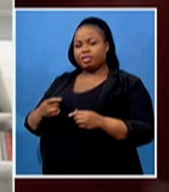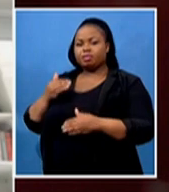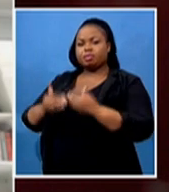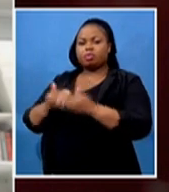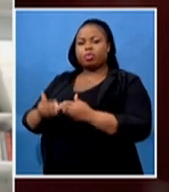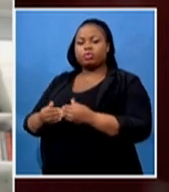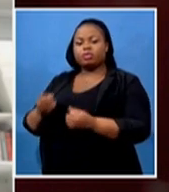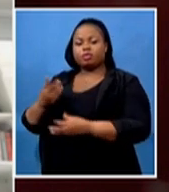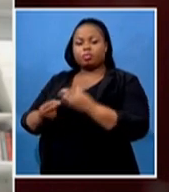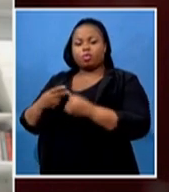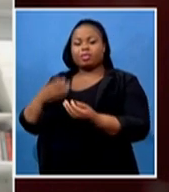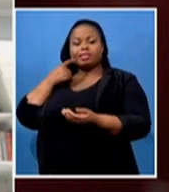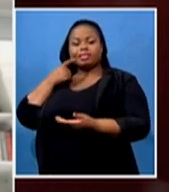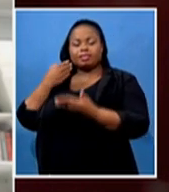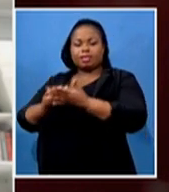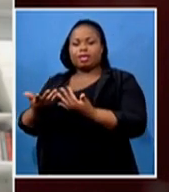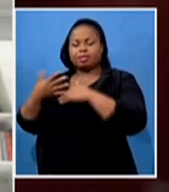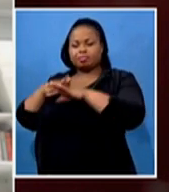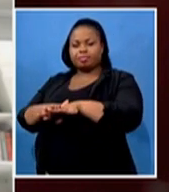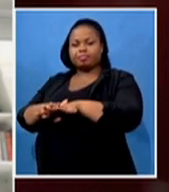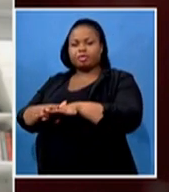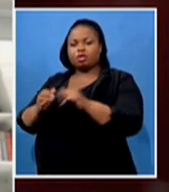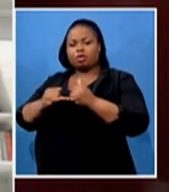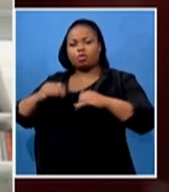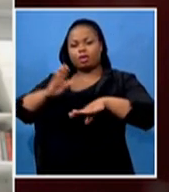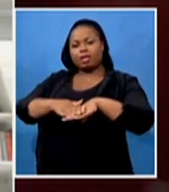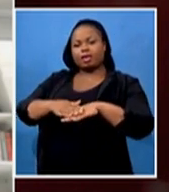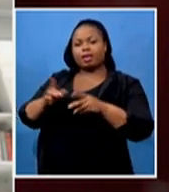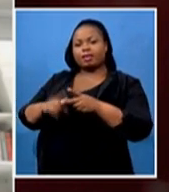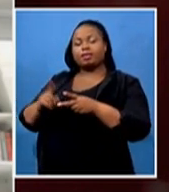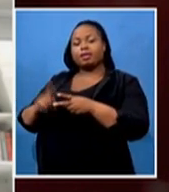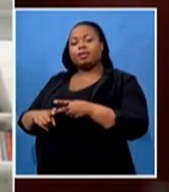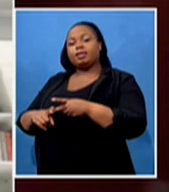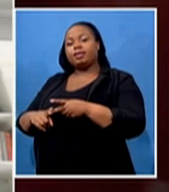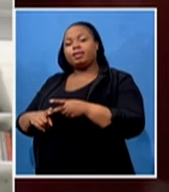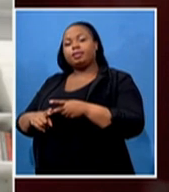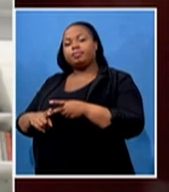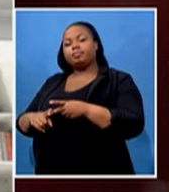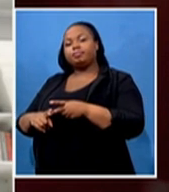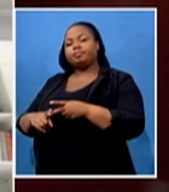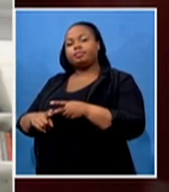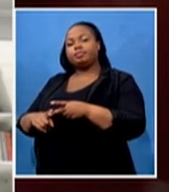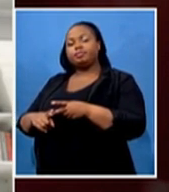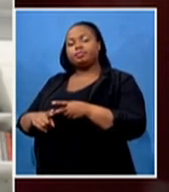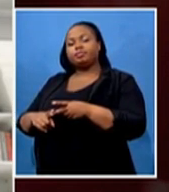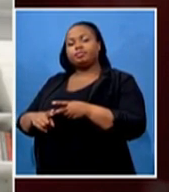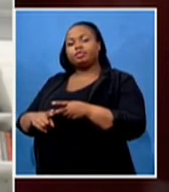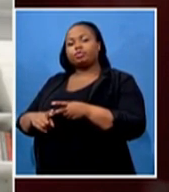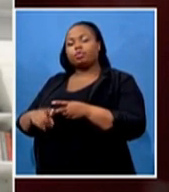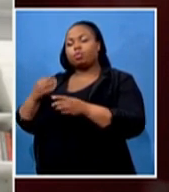both online and, you know, in front of the lecture hall, whatever form of learning,